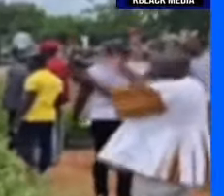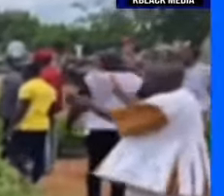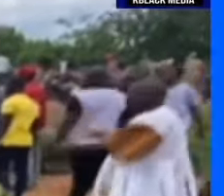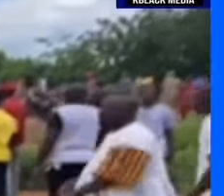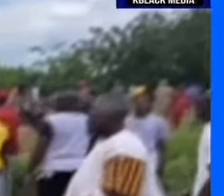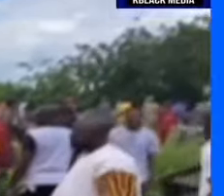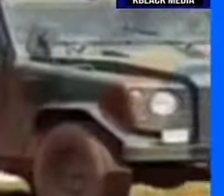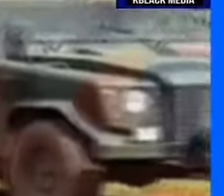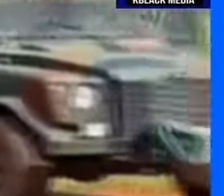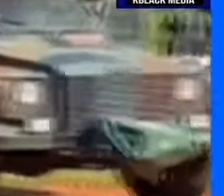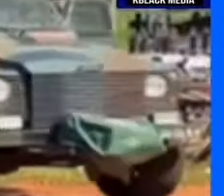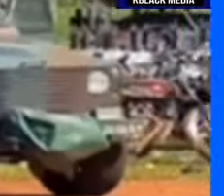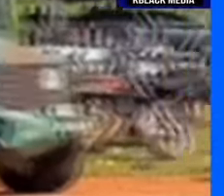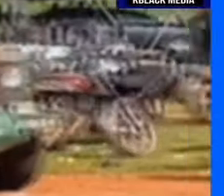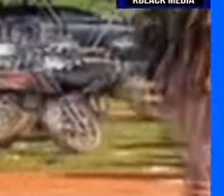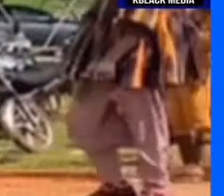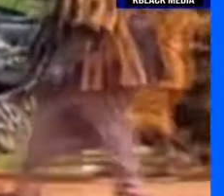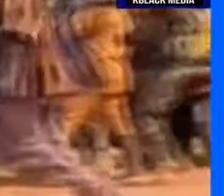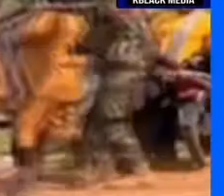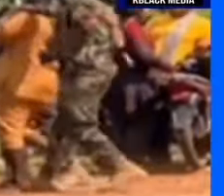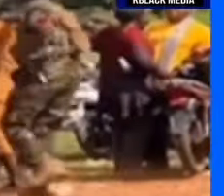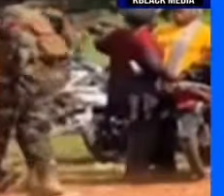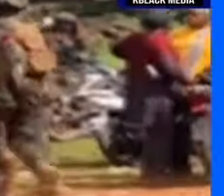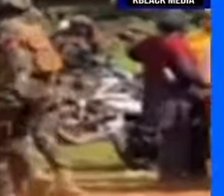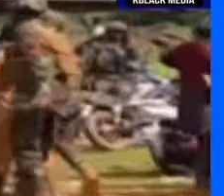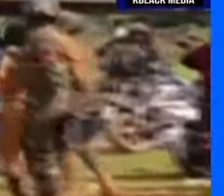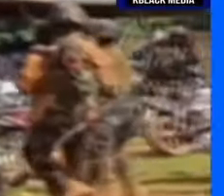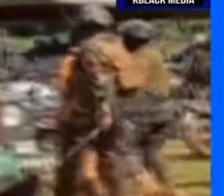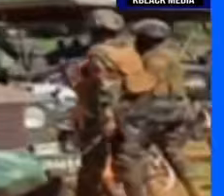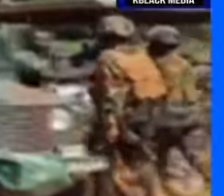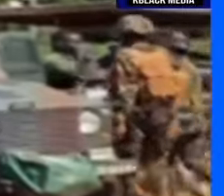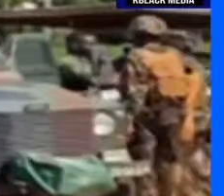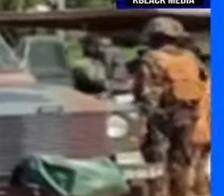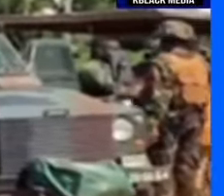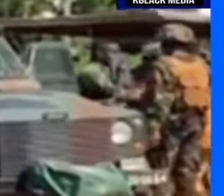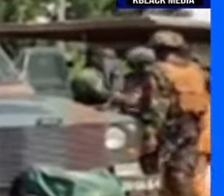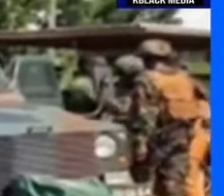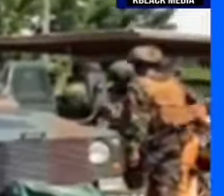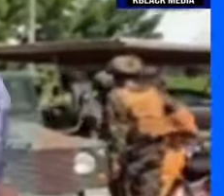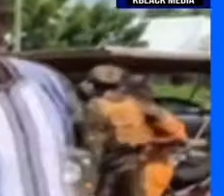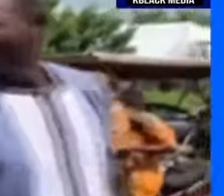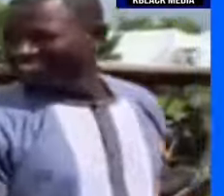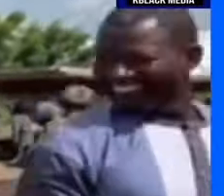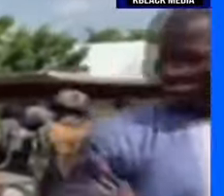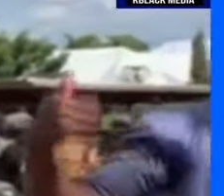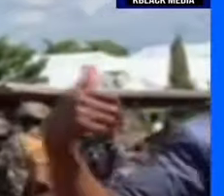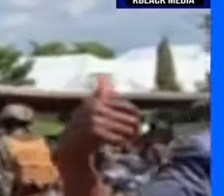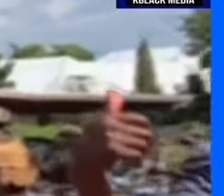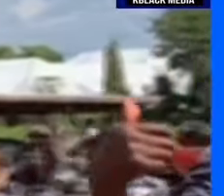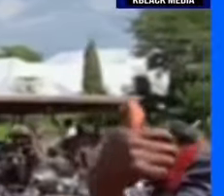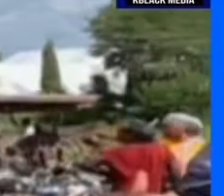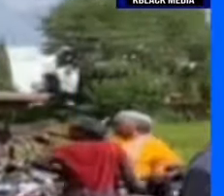Oh, and that is supposed to be the hometown of the vice president of the Republic of Ghana and the flag bearer of the